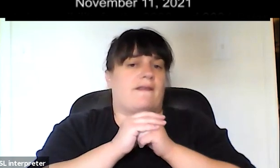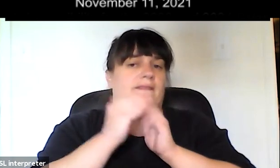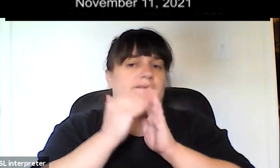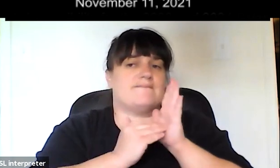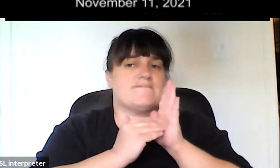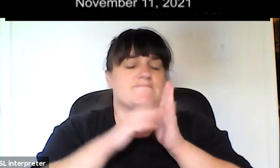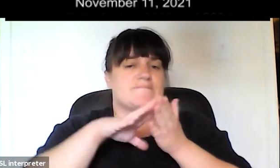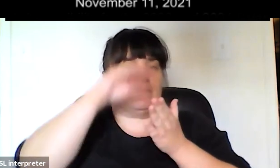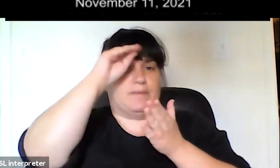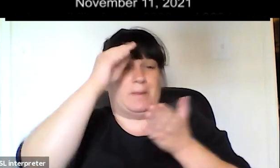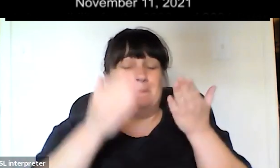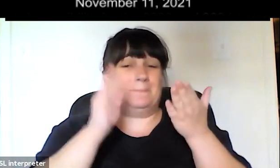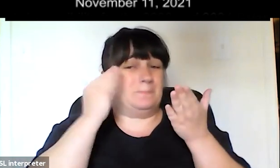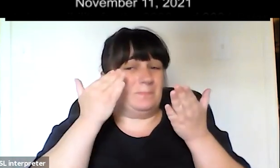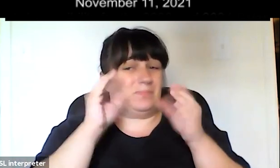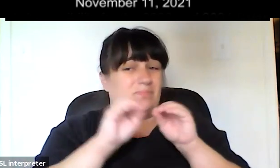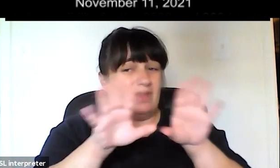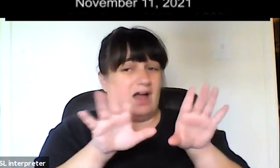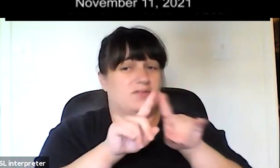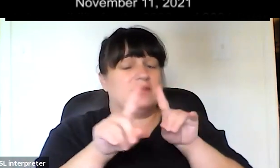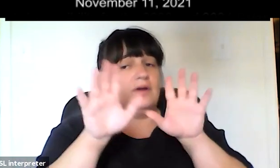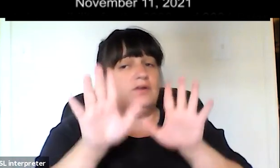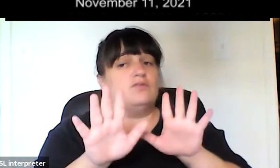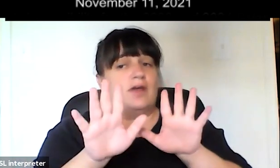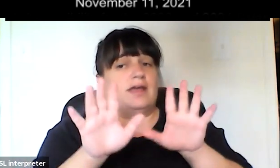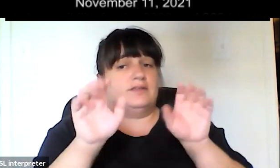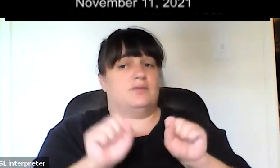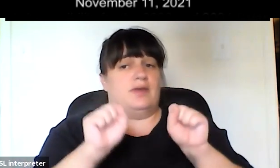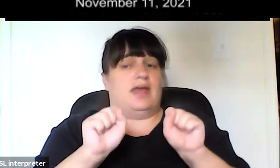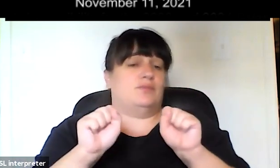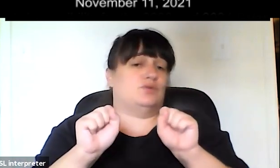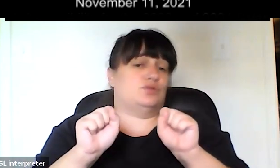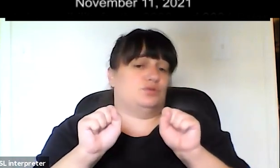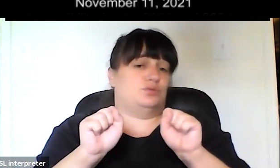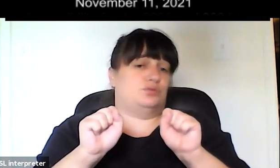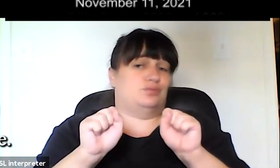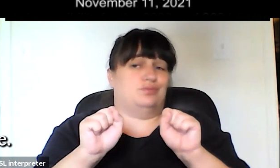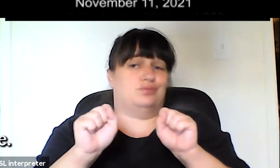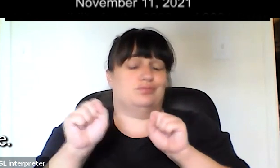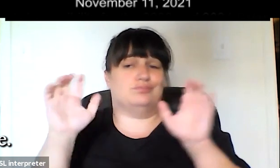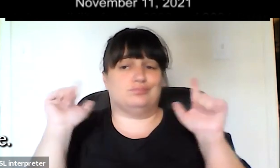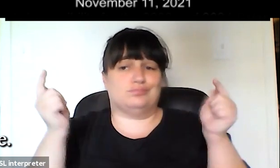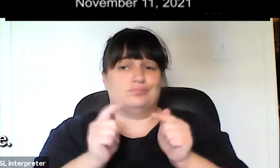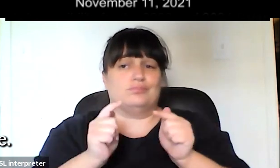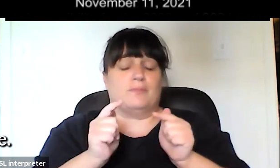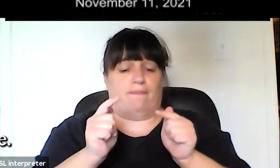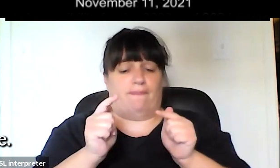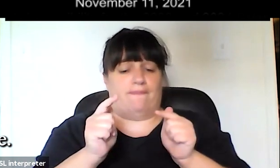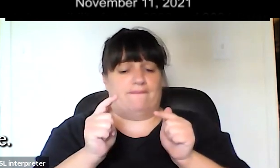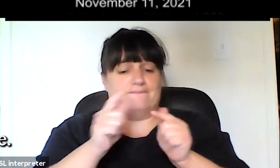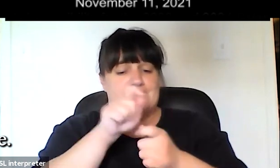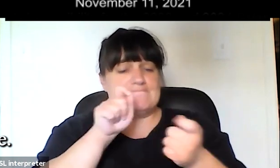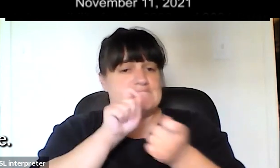lessons learned probably seem a little obvious, but are great to be able to sort of narrow down and really put a pin